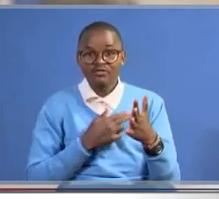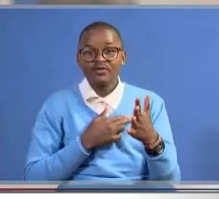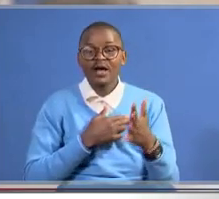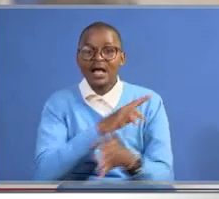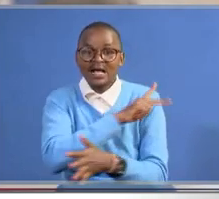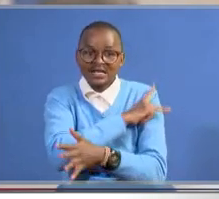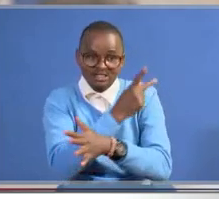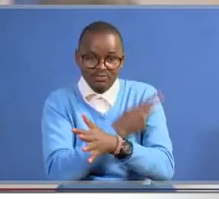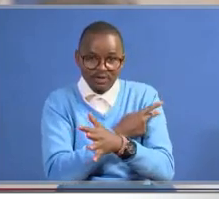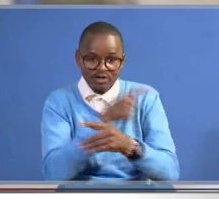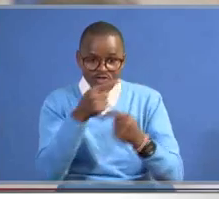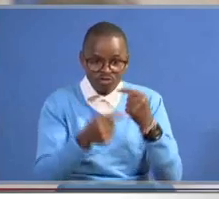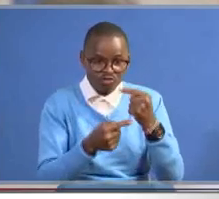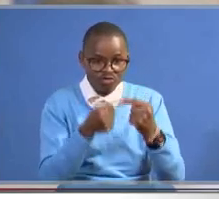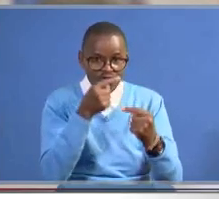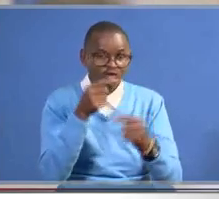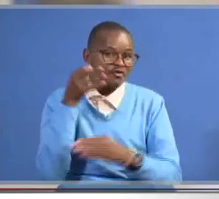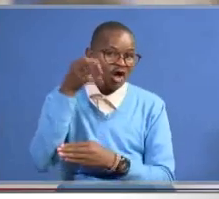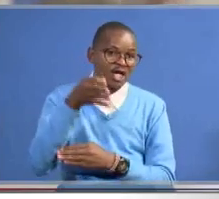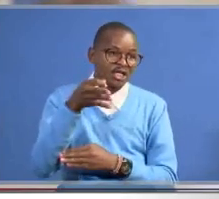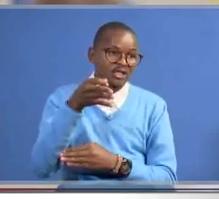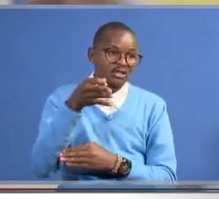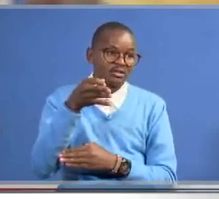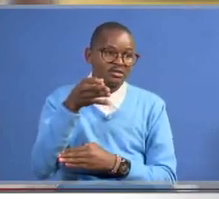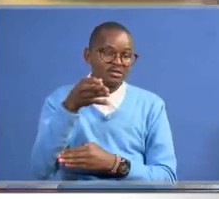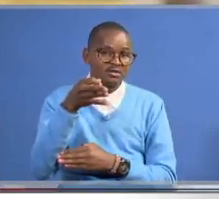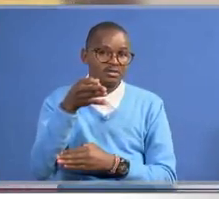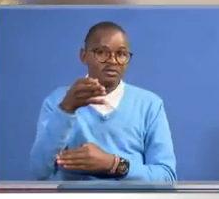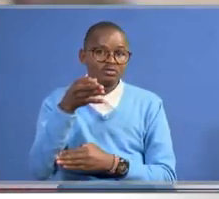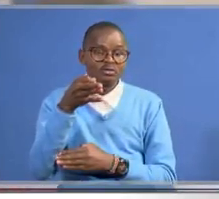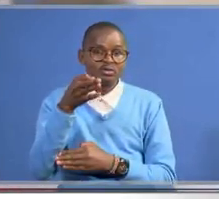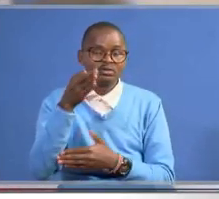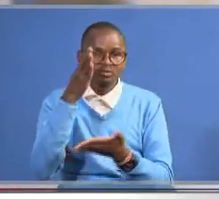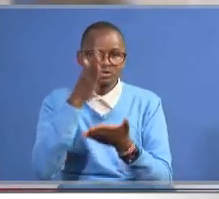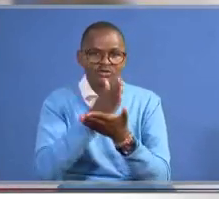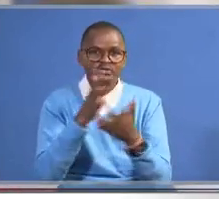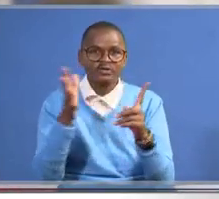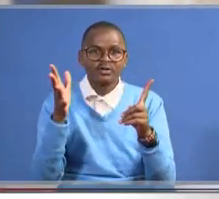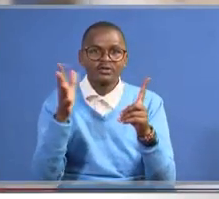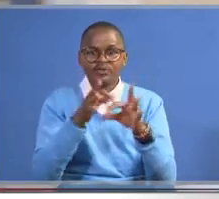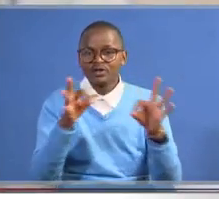to go through and forward you to the real freedom